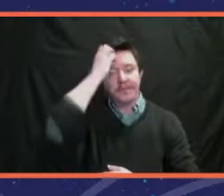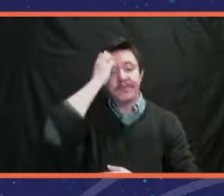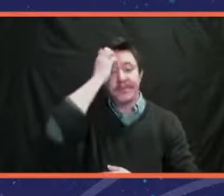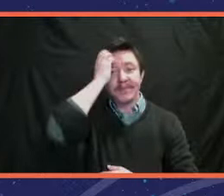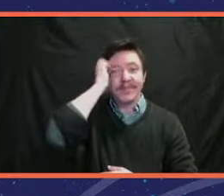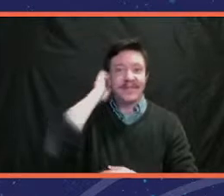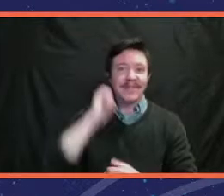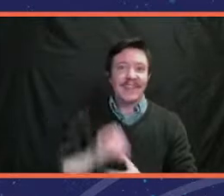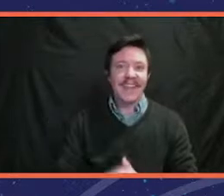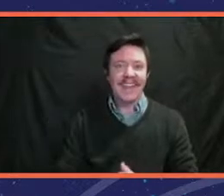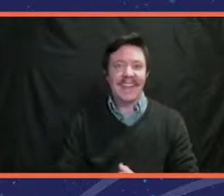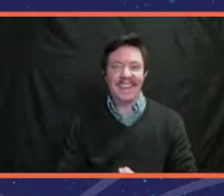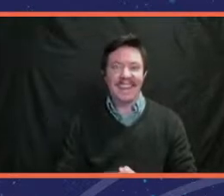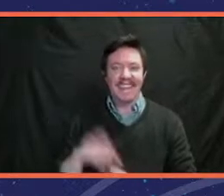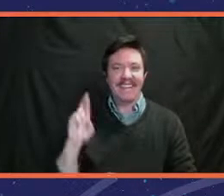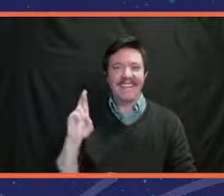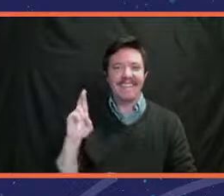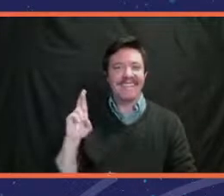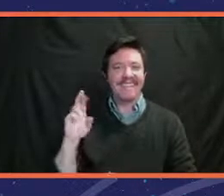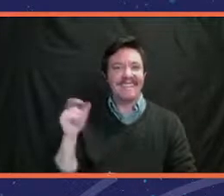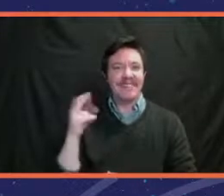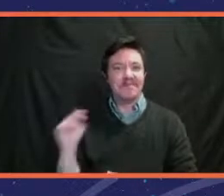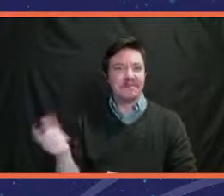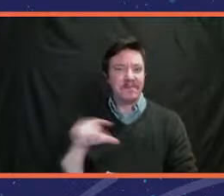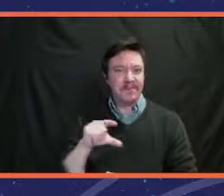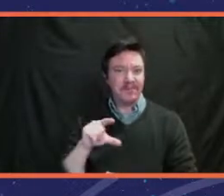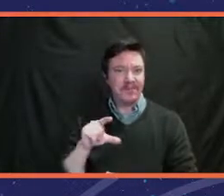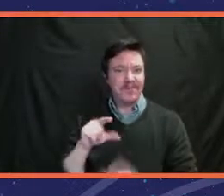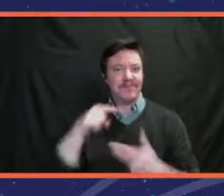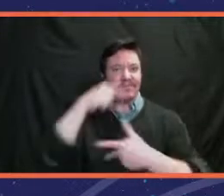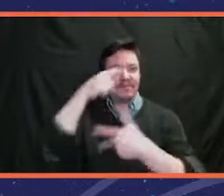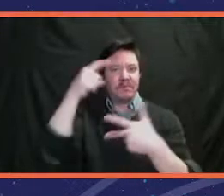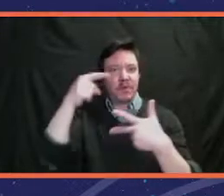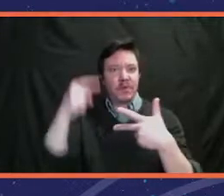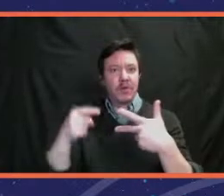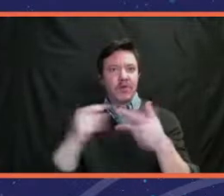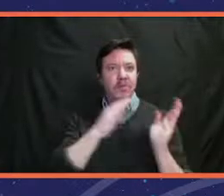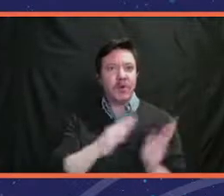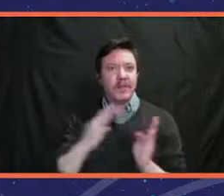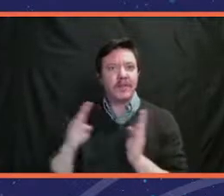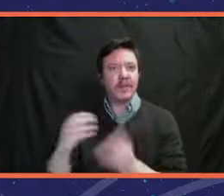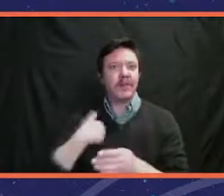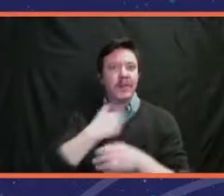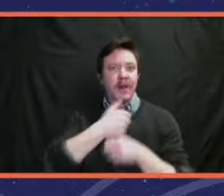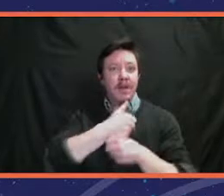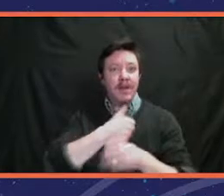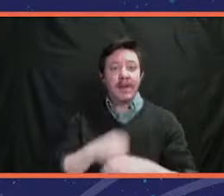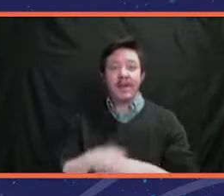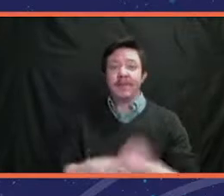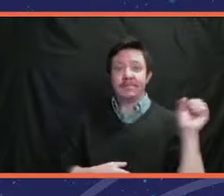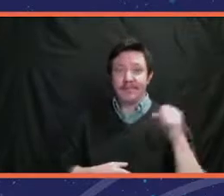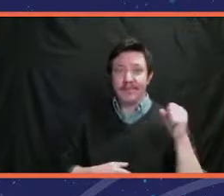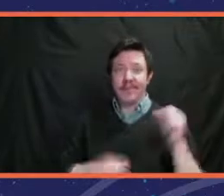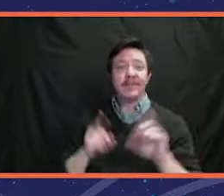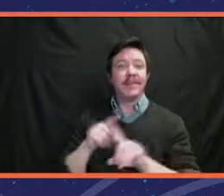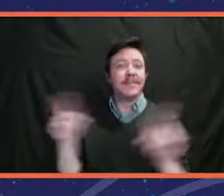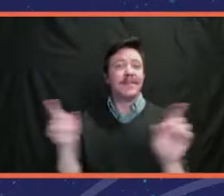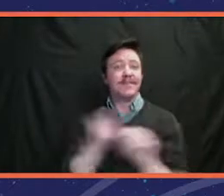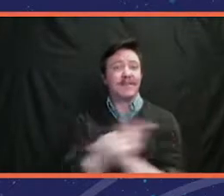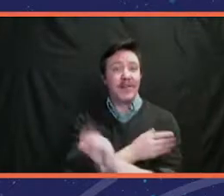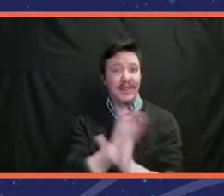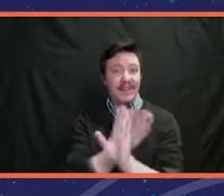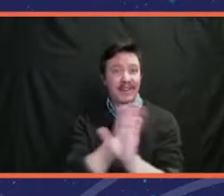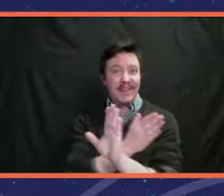And Robin's going to tell us about the three-part series that we did. Yes, but first, I have to